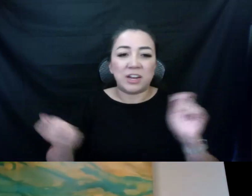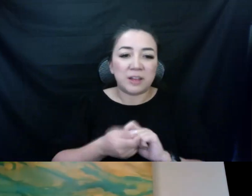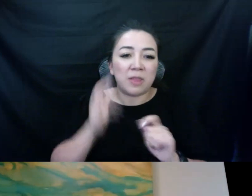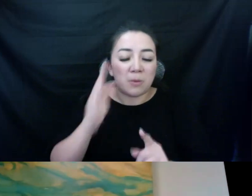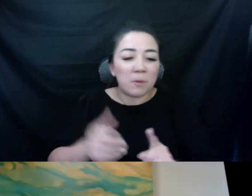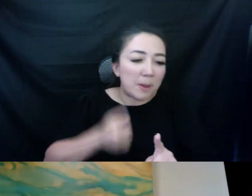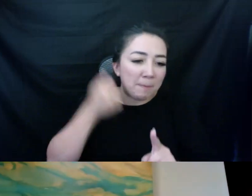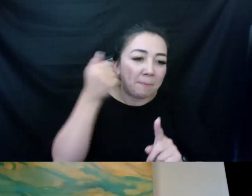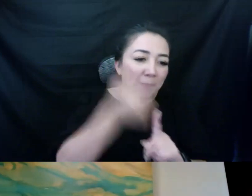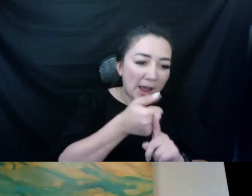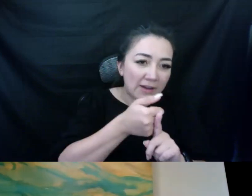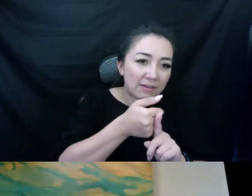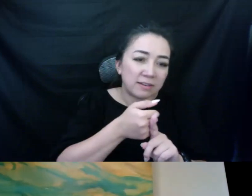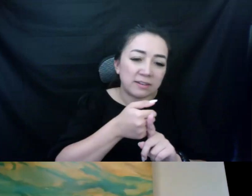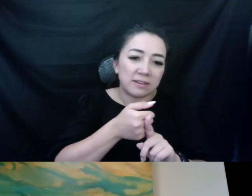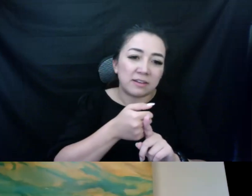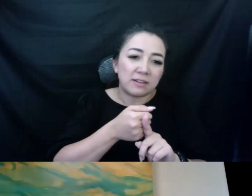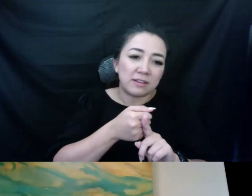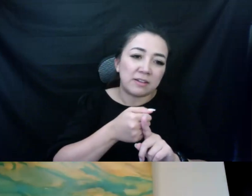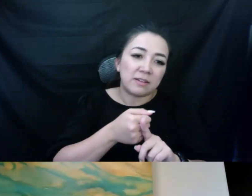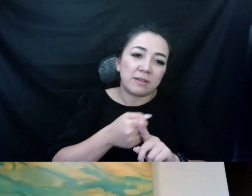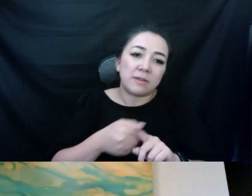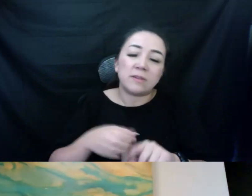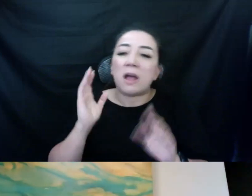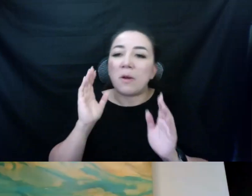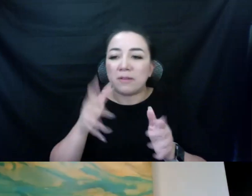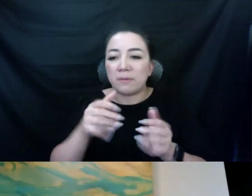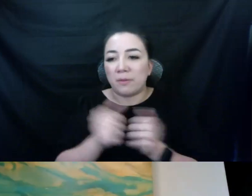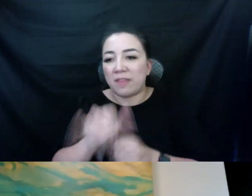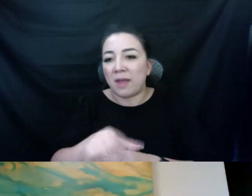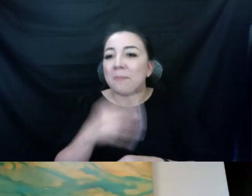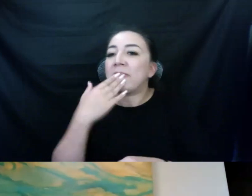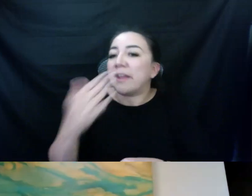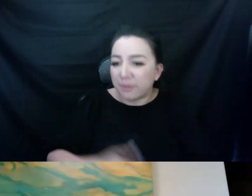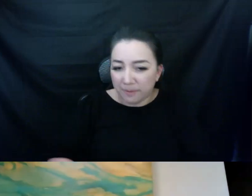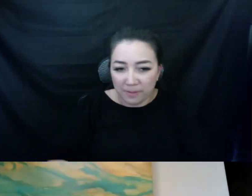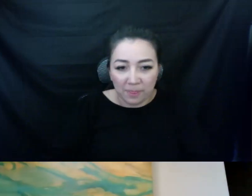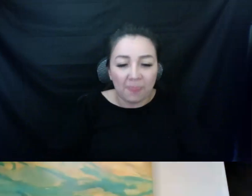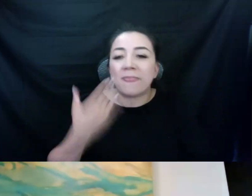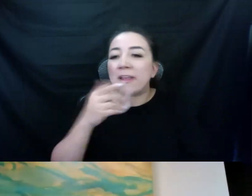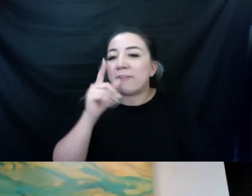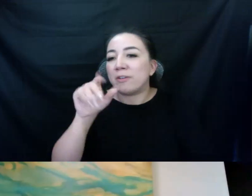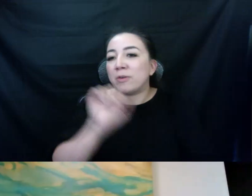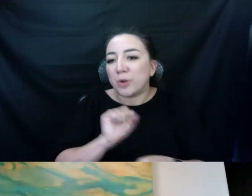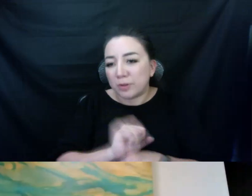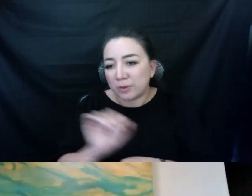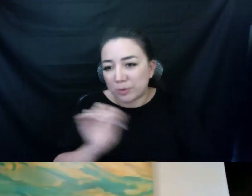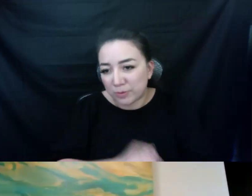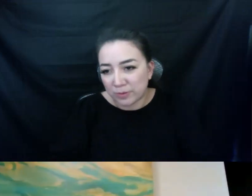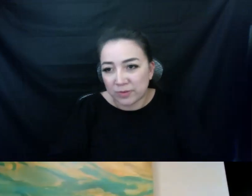impact, that have any cost impact. So I'll leave it with that, but thank you. And thanks for your work on it.